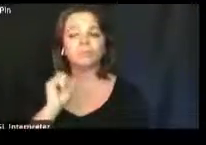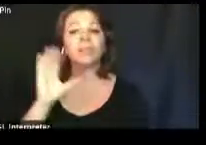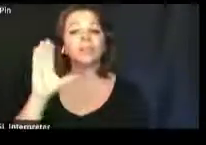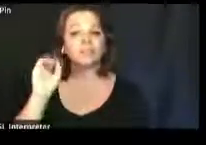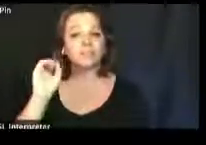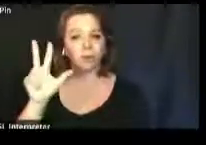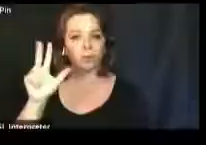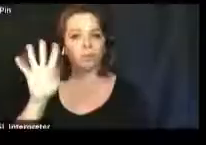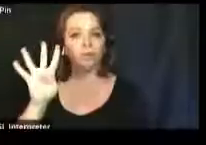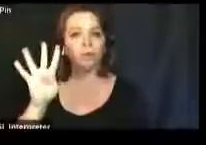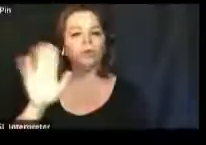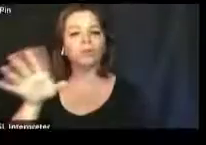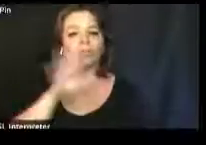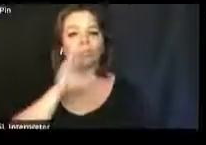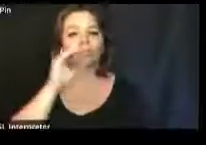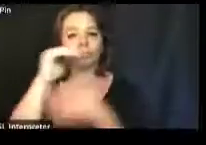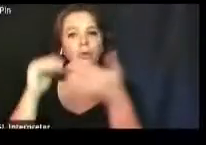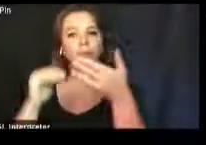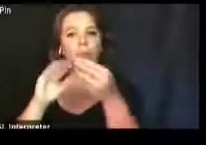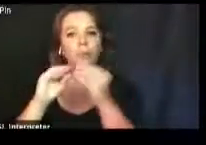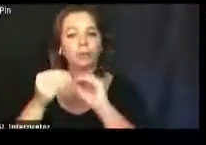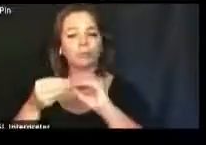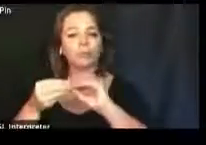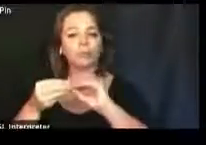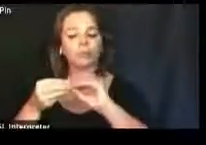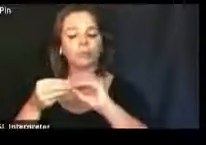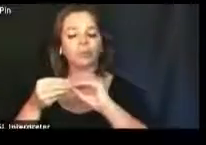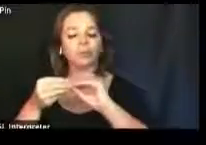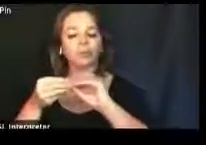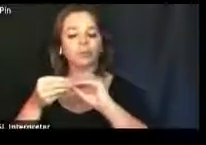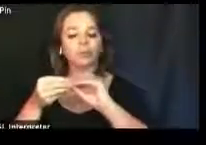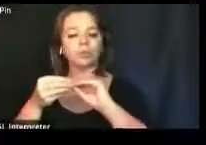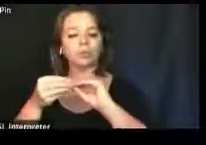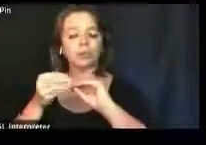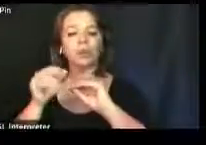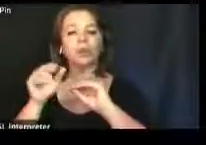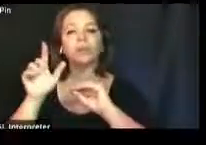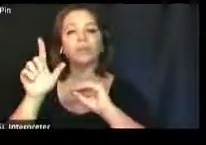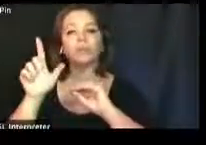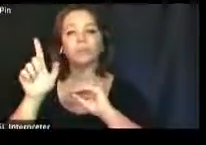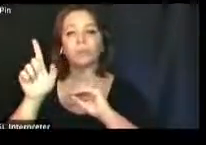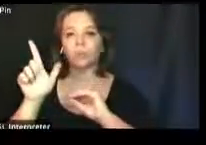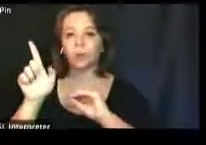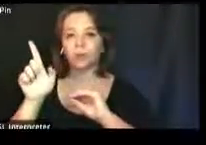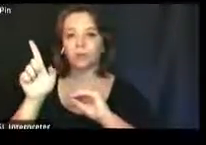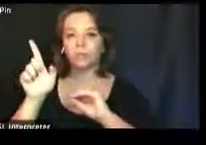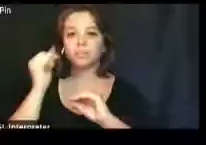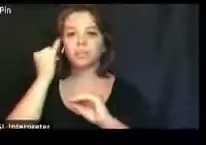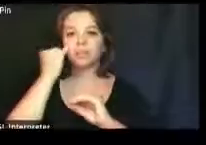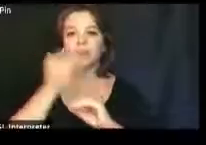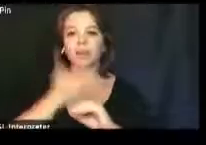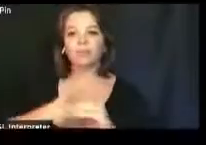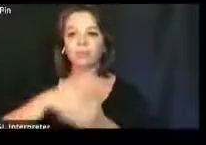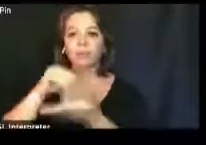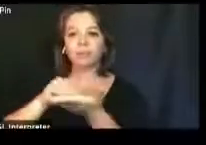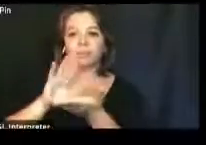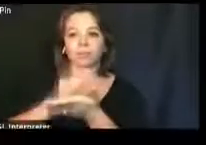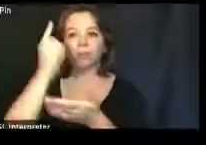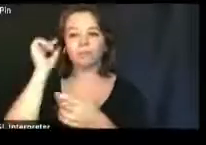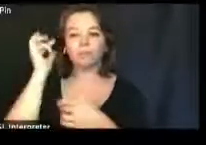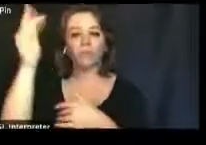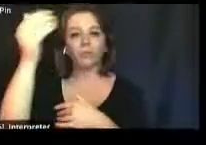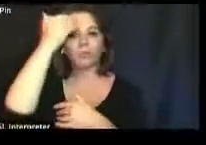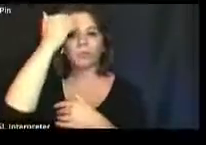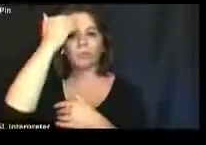034, your speaker order number is number 21, if you'll please make note of that for future reference.